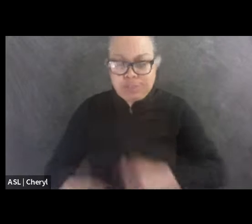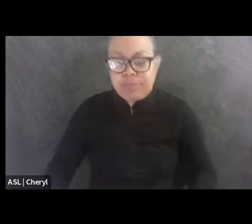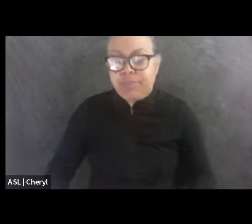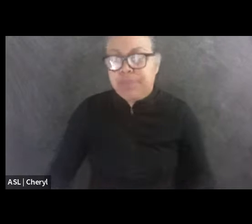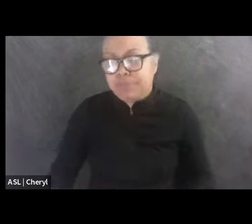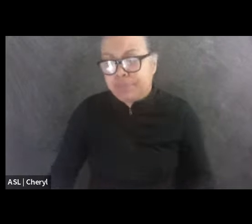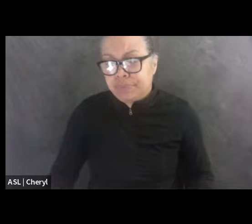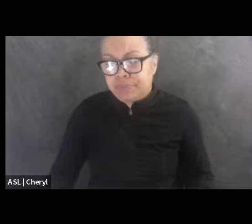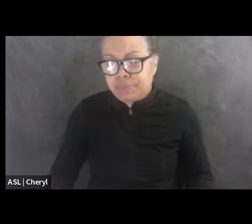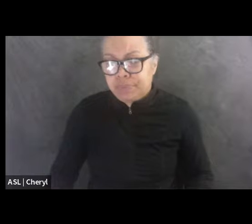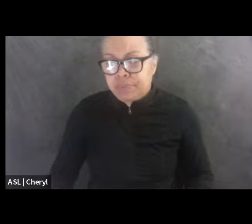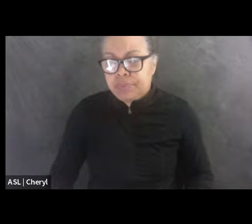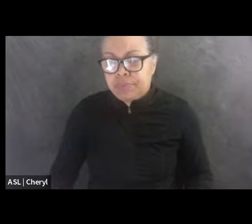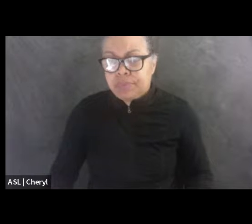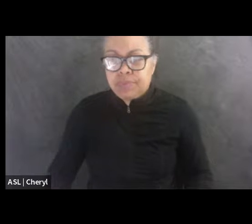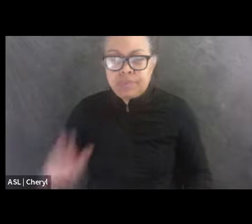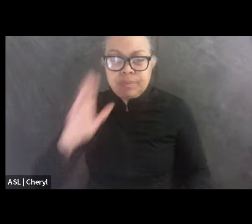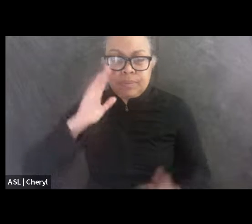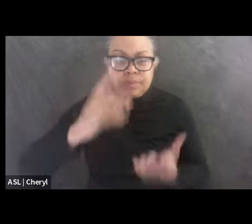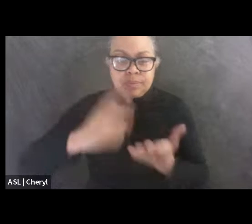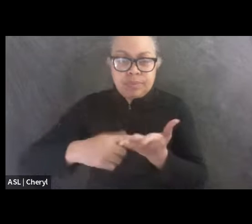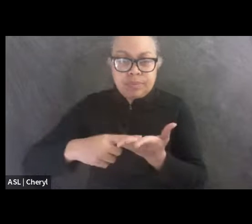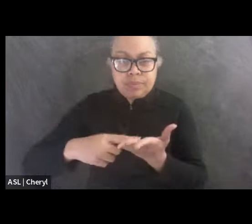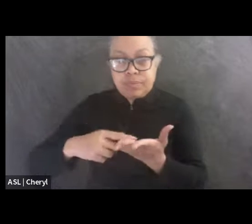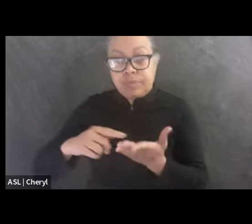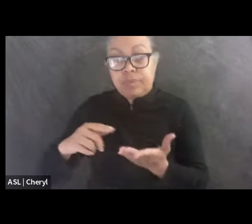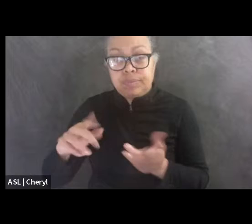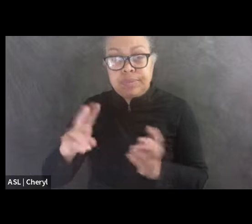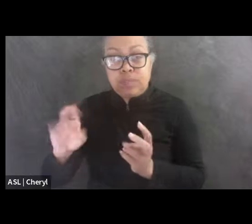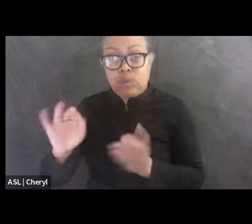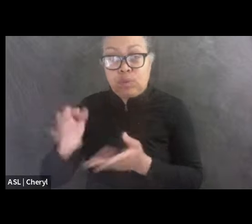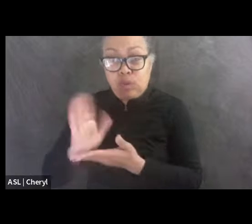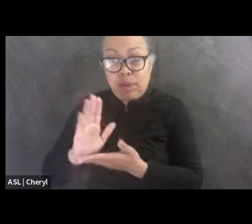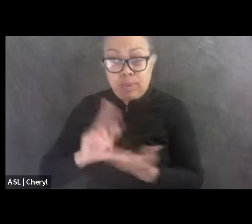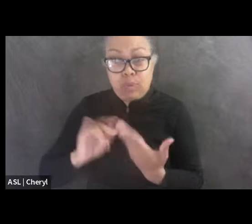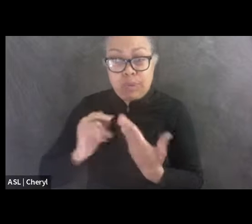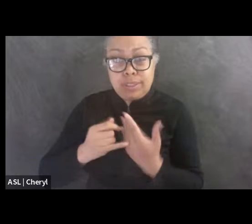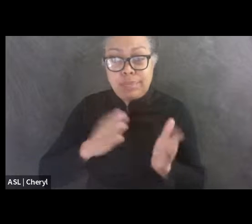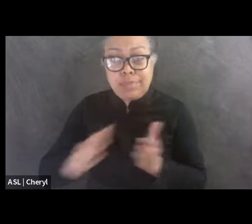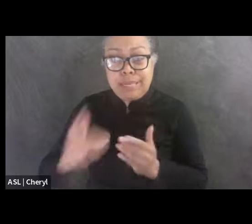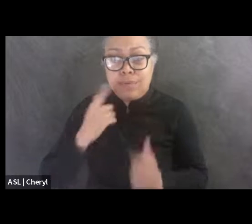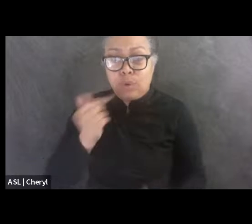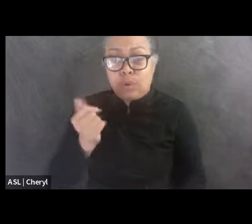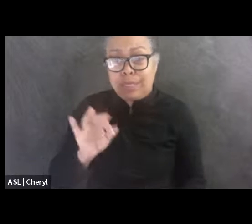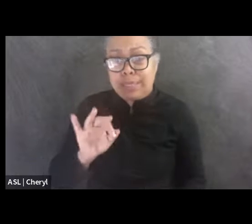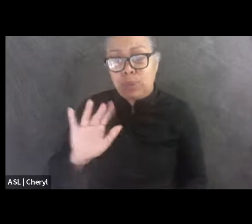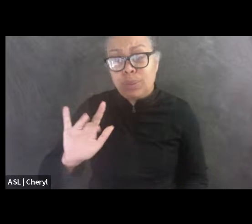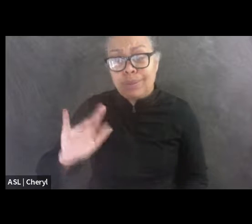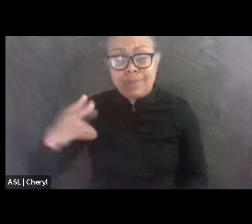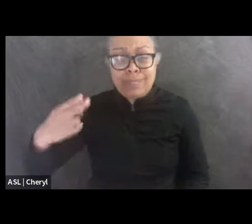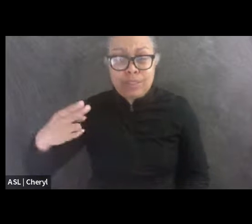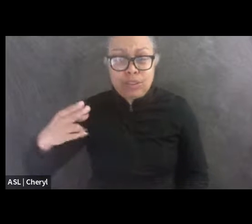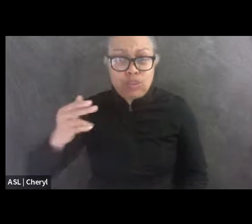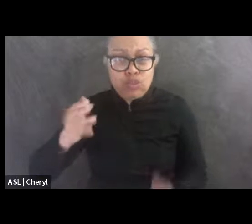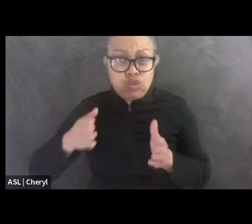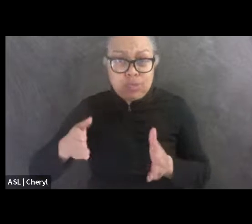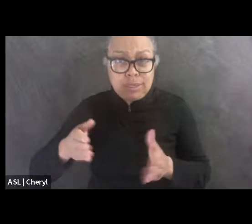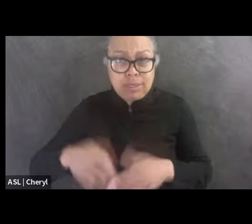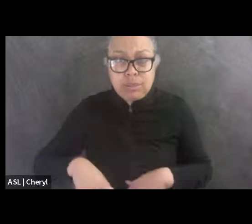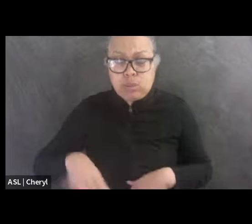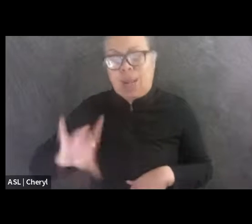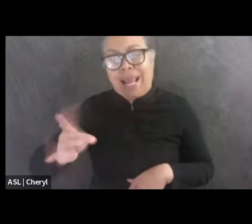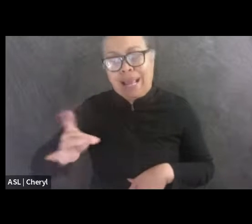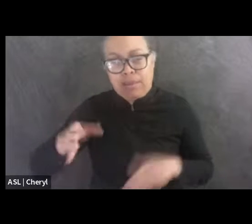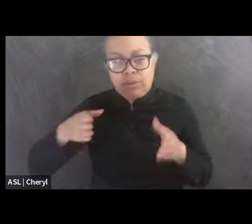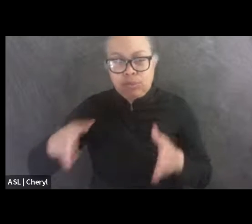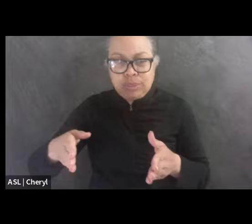a matter of right project that is planned for 1925 H Street. One of the commissioners has asked us to